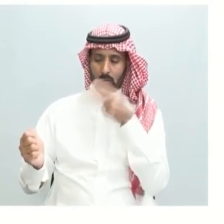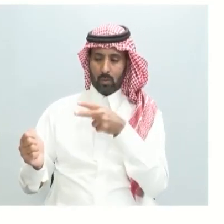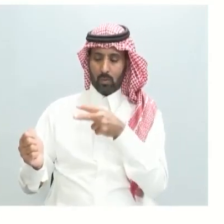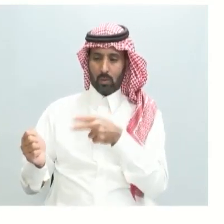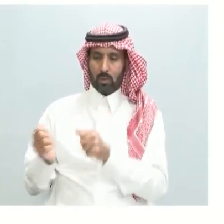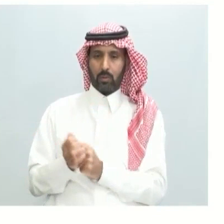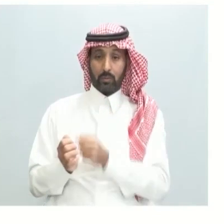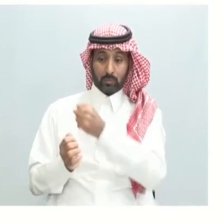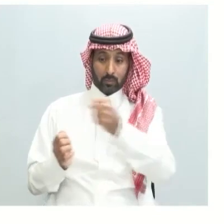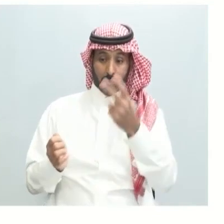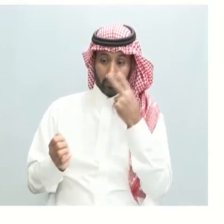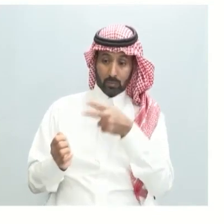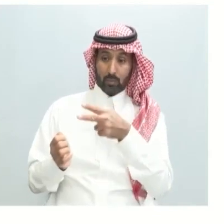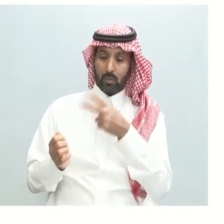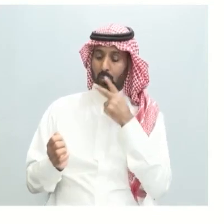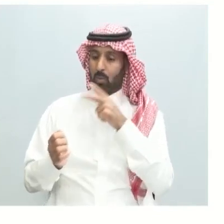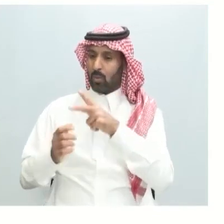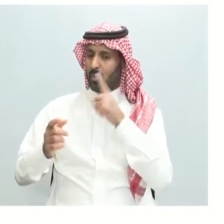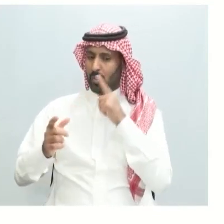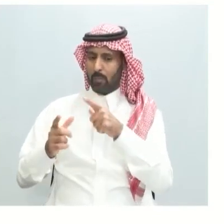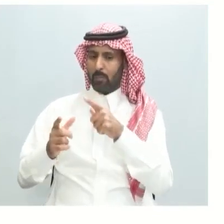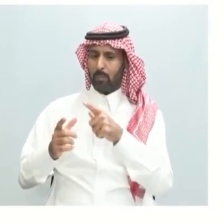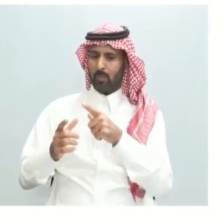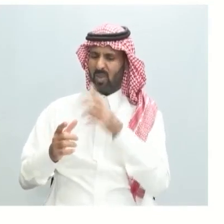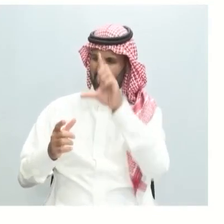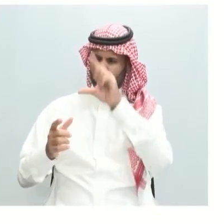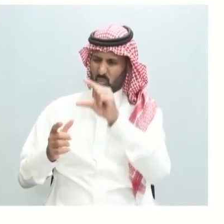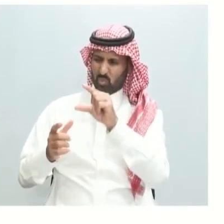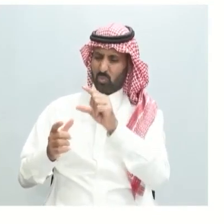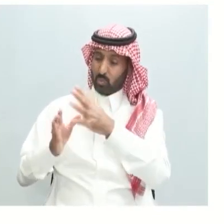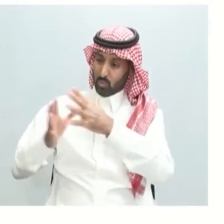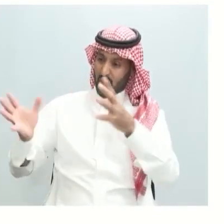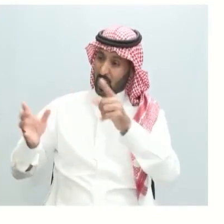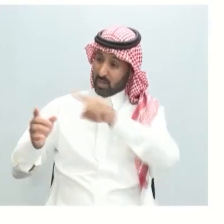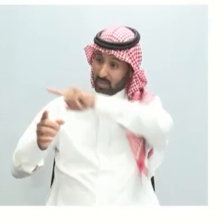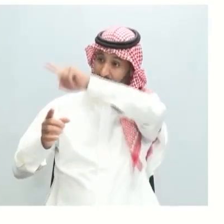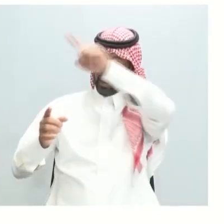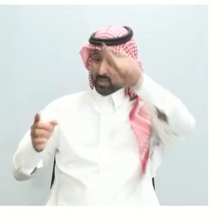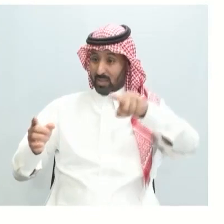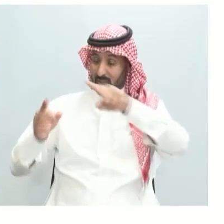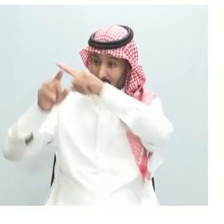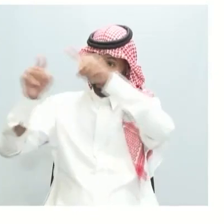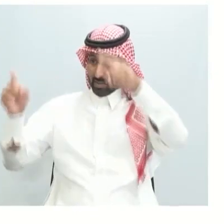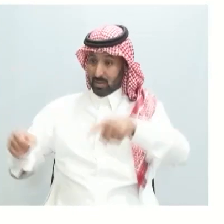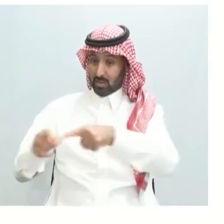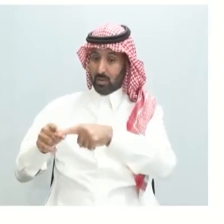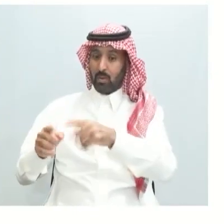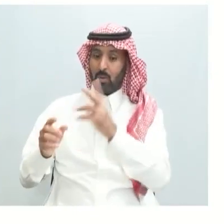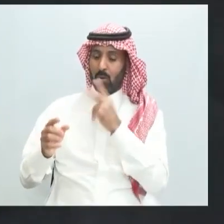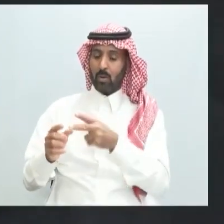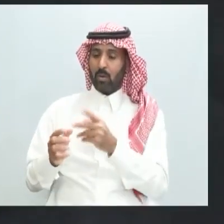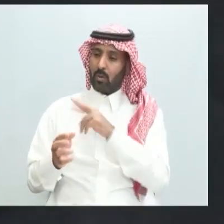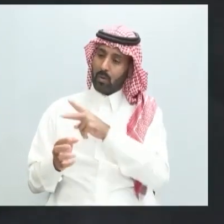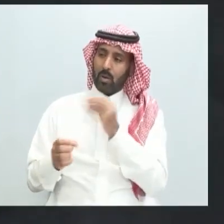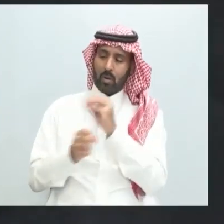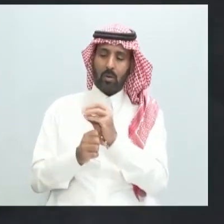of course. You can see they are arched, small, square, framed, and narrow. So you can